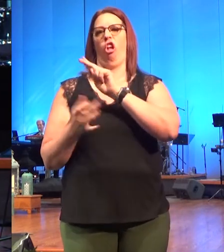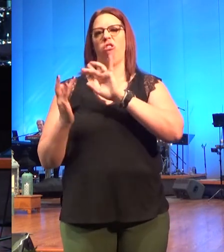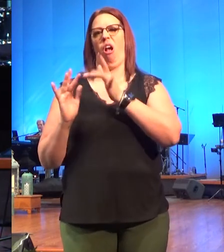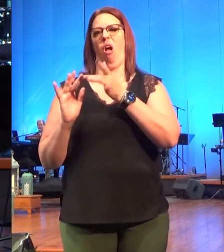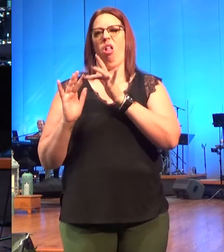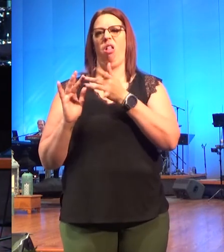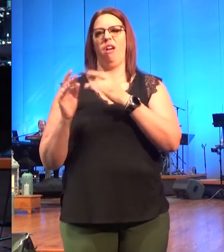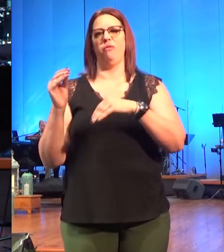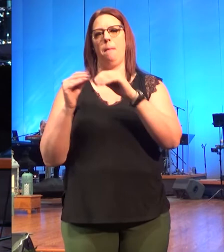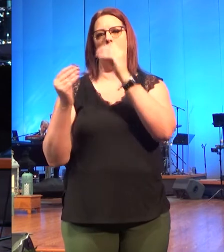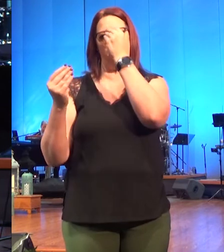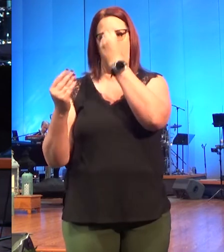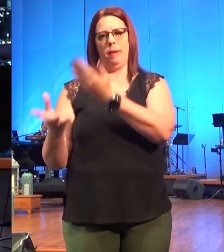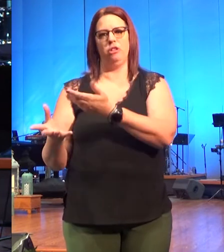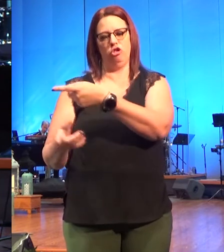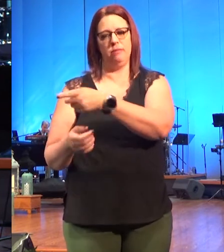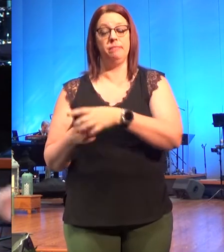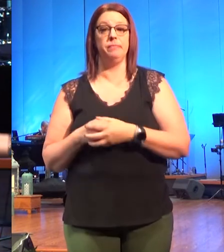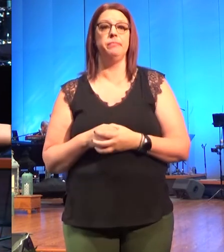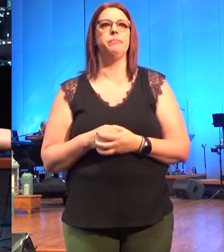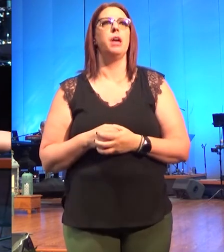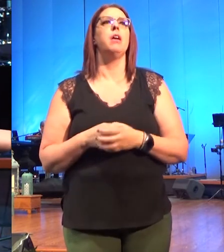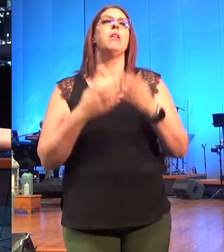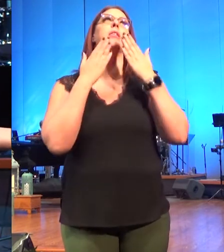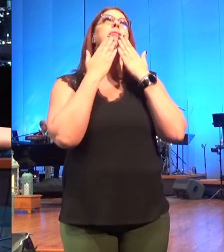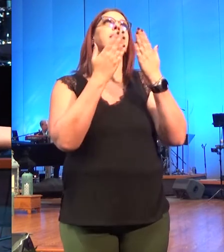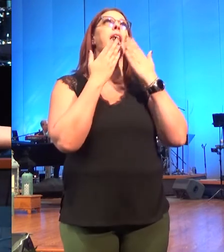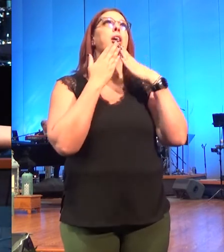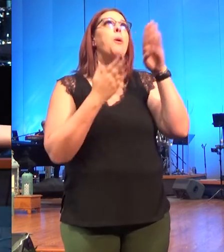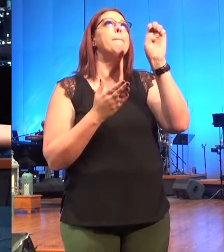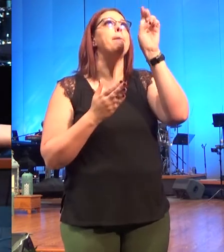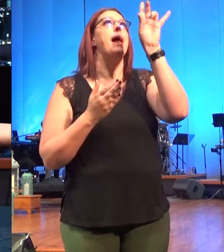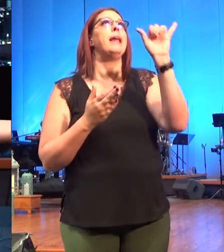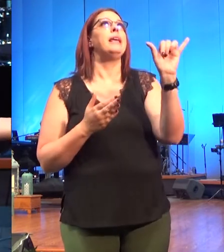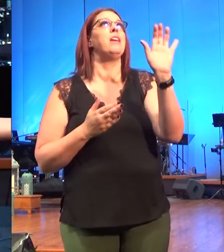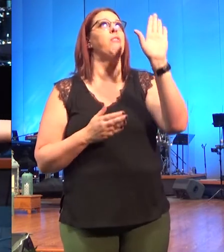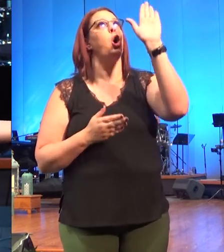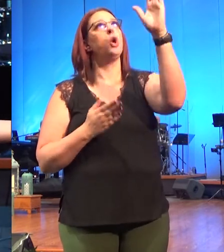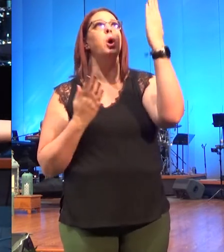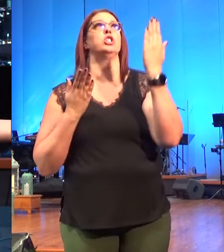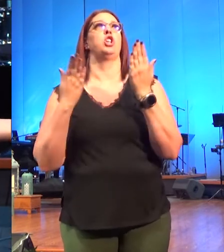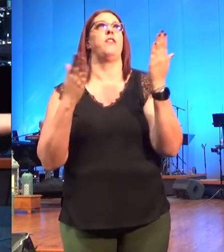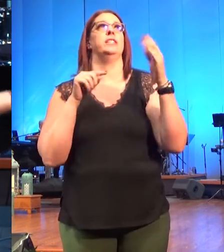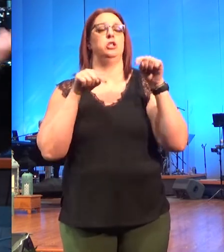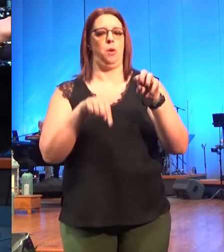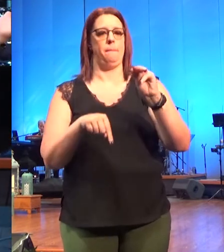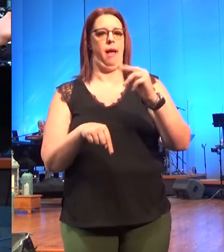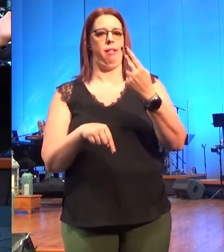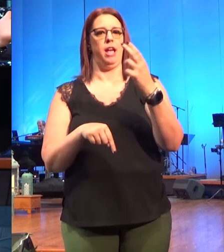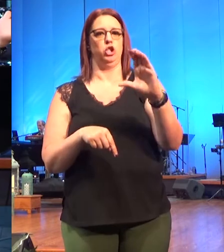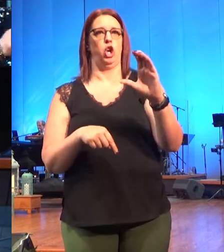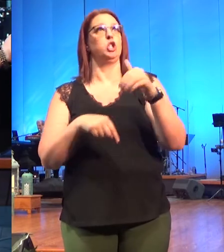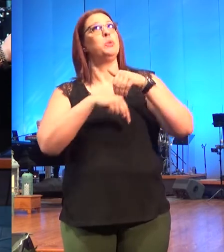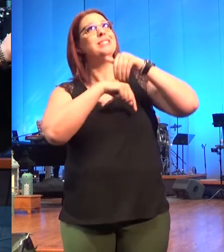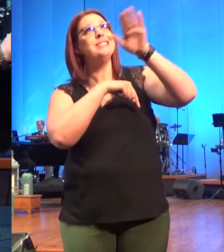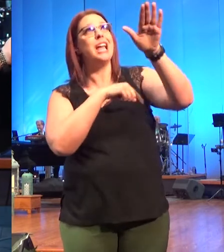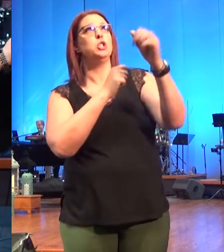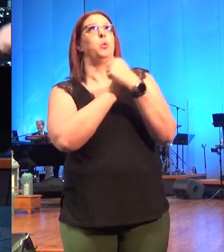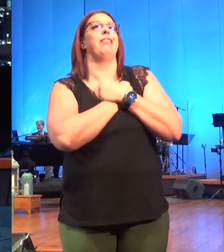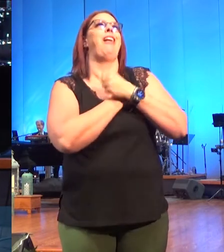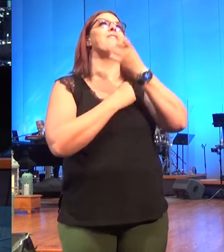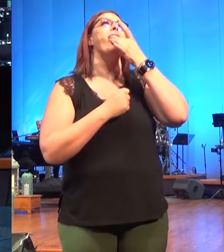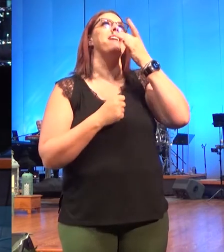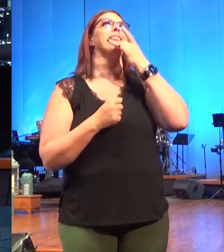website and you can find the service. And we thank you, Betty, for your wonderful service to Mile High Church and send you with love and light.